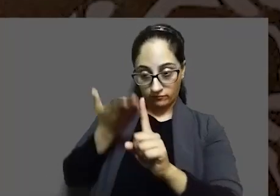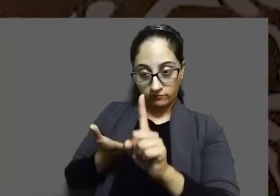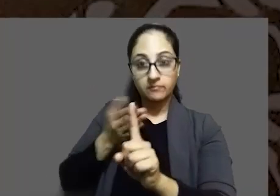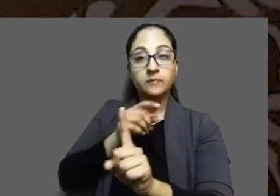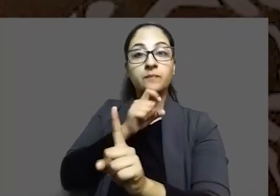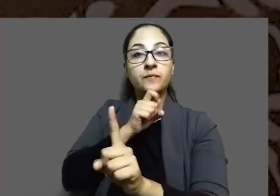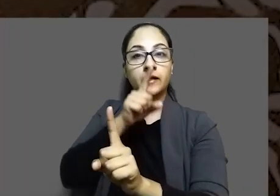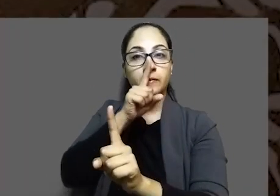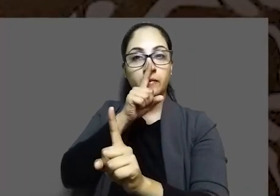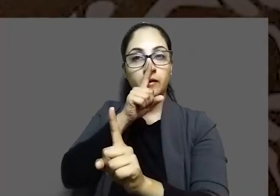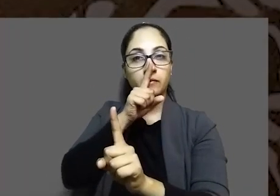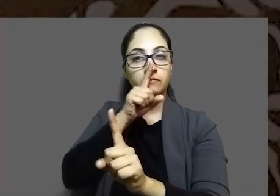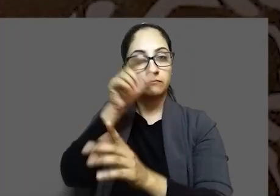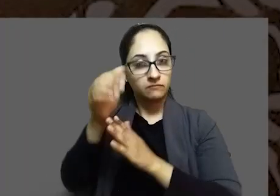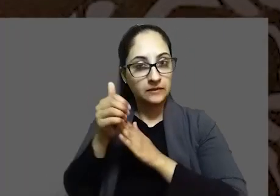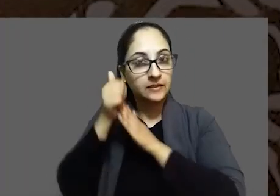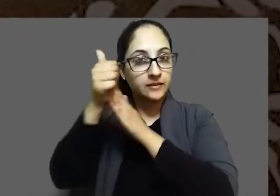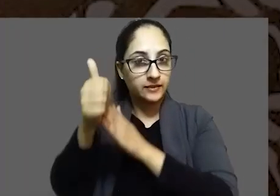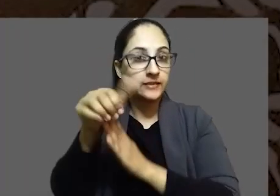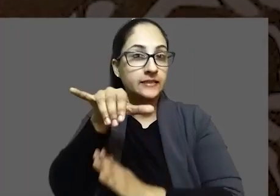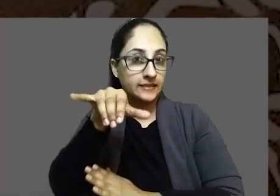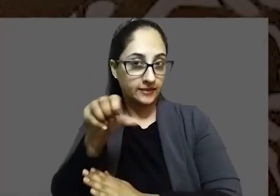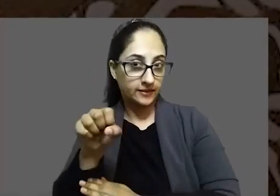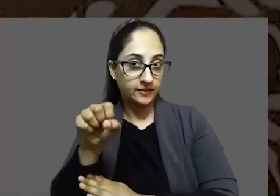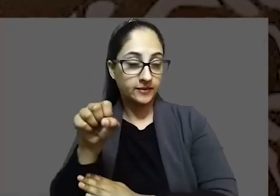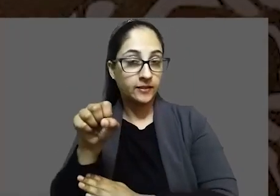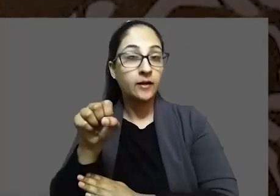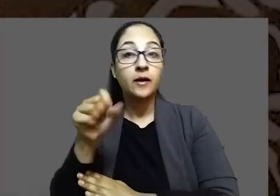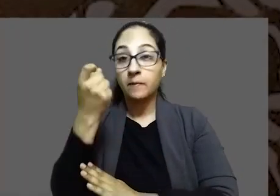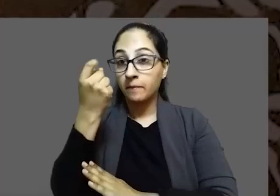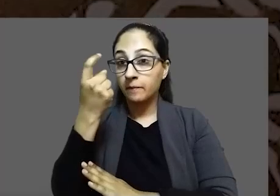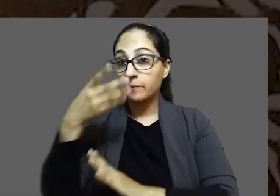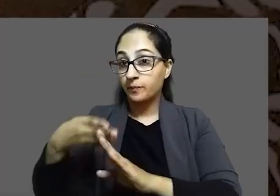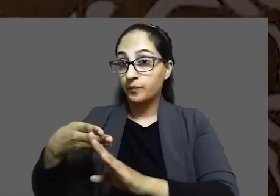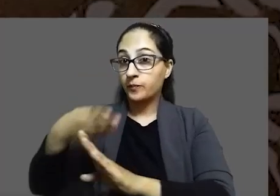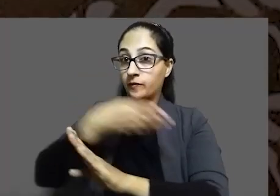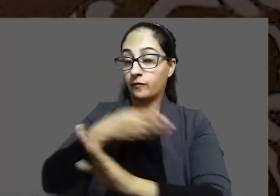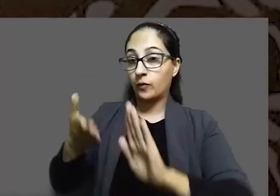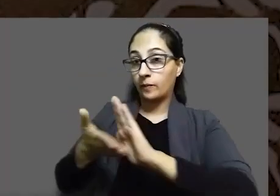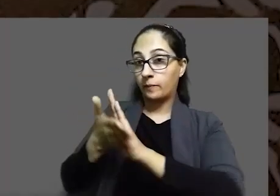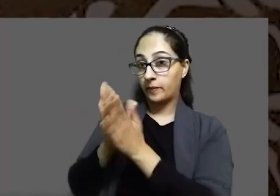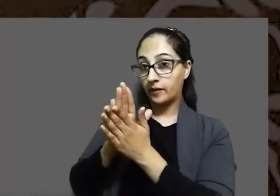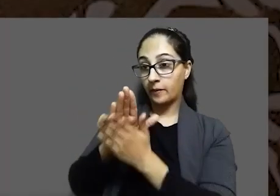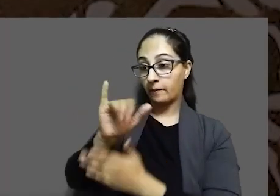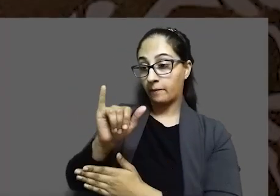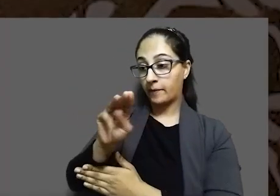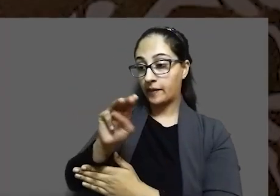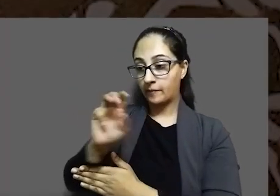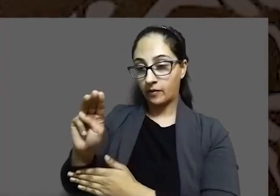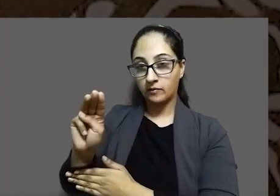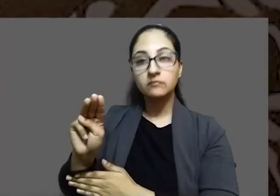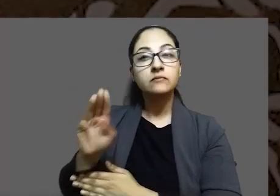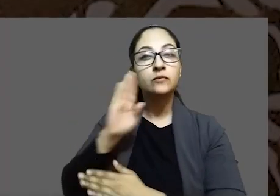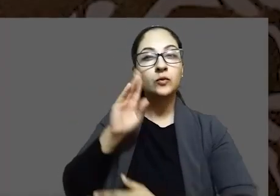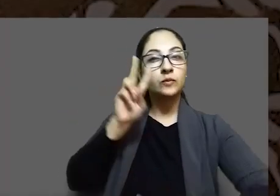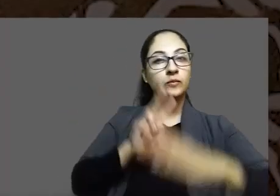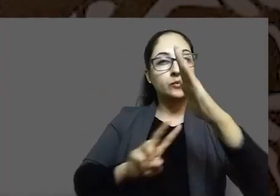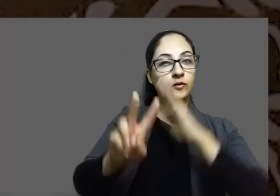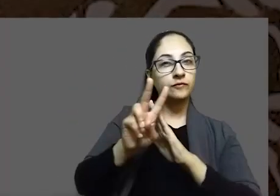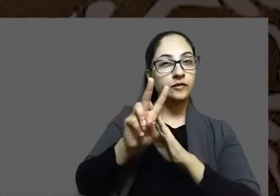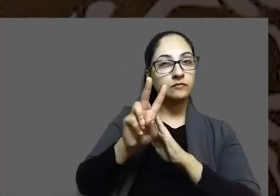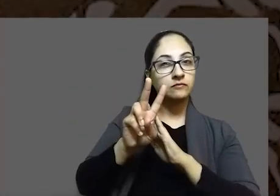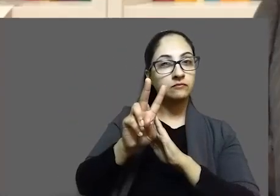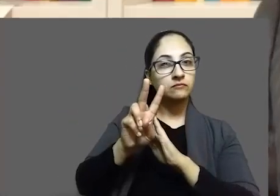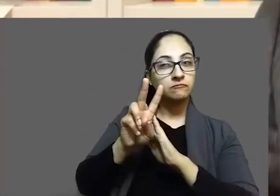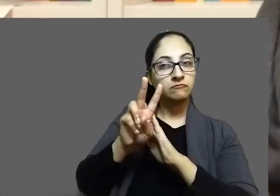divinely appointed guide for the community. But there are stories that come before he is named the Imam by